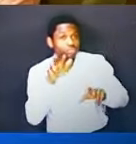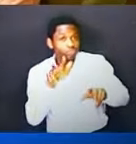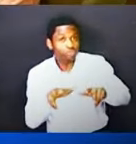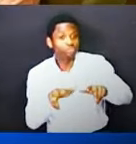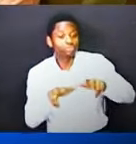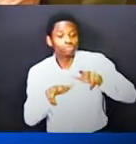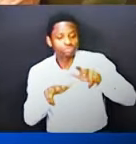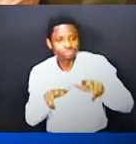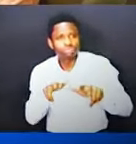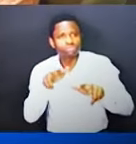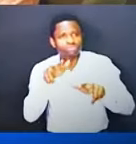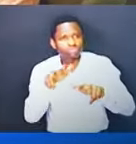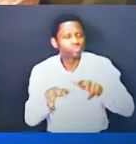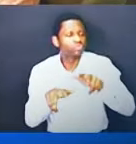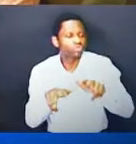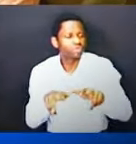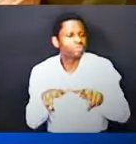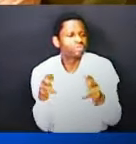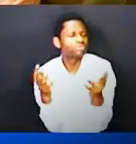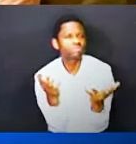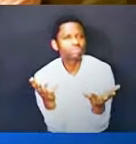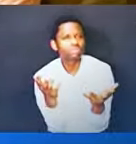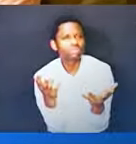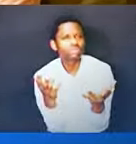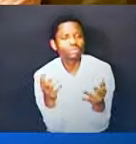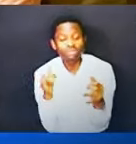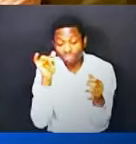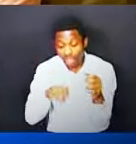a member of the body of